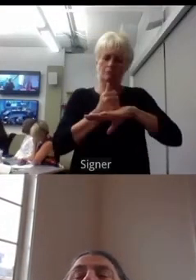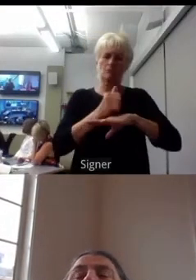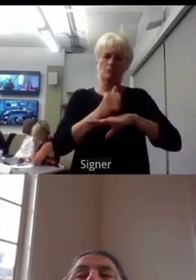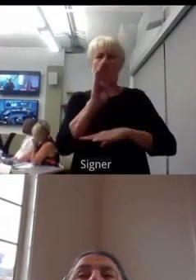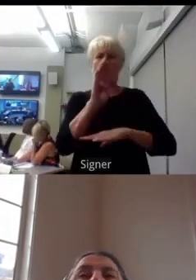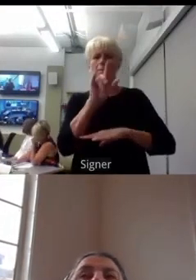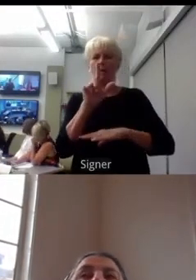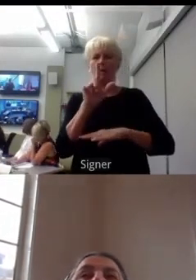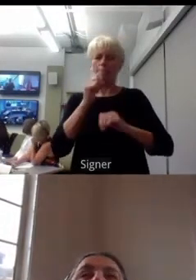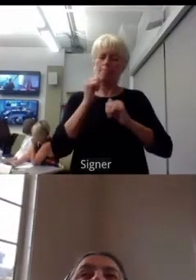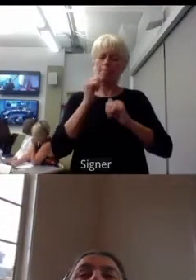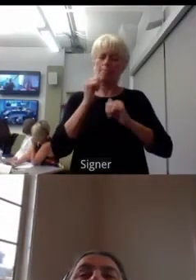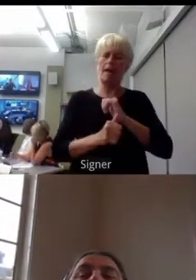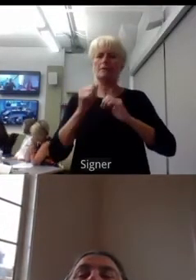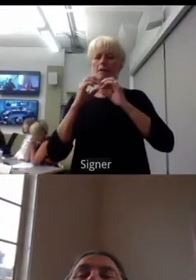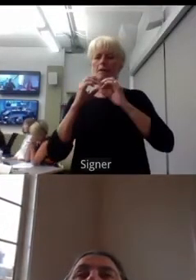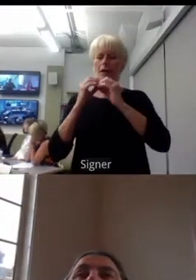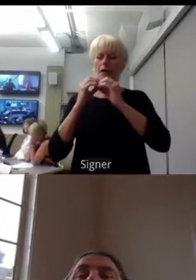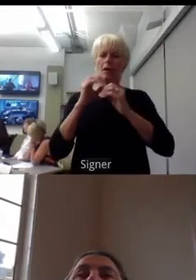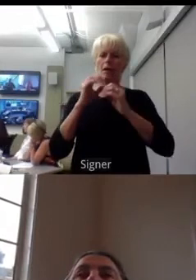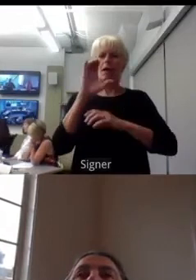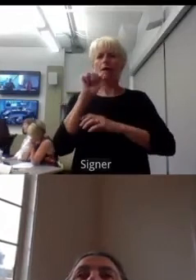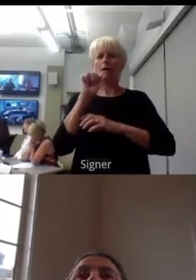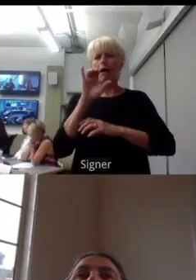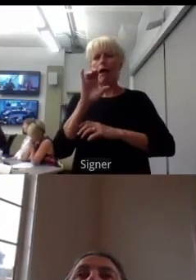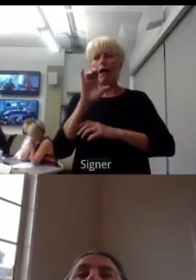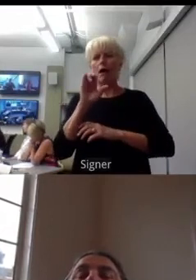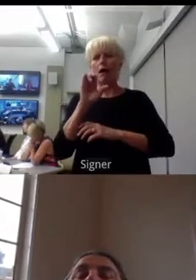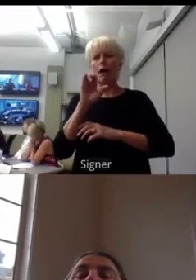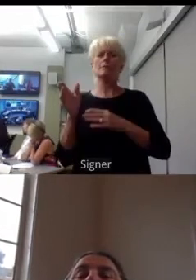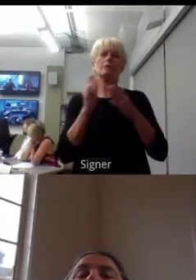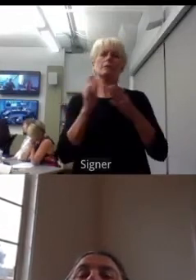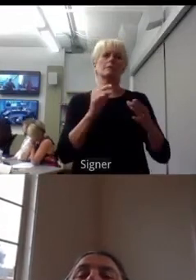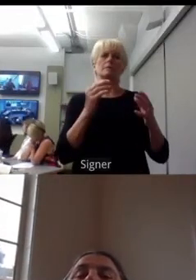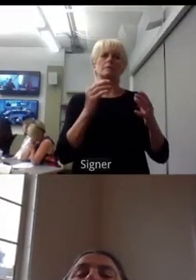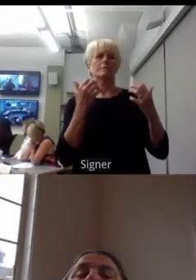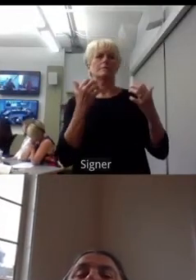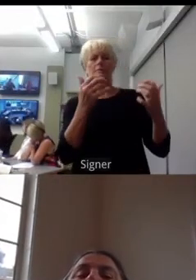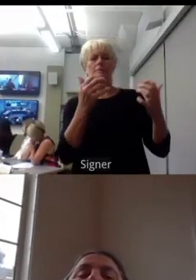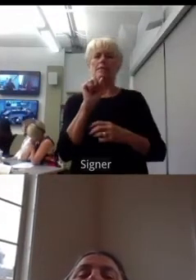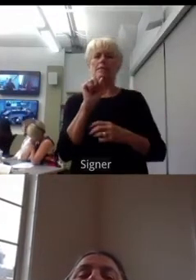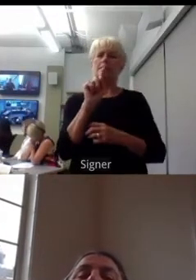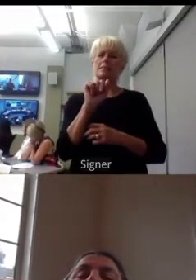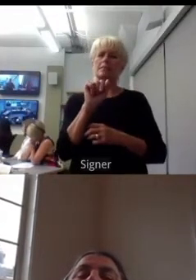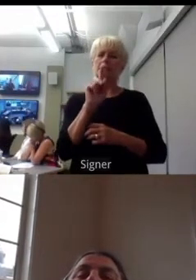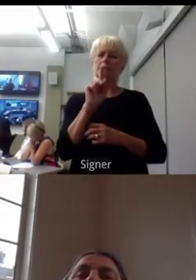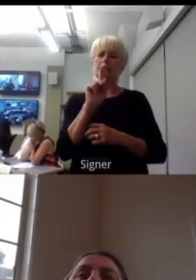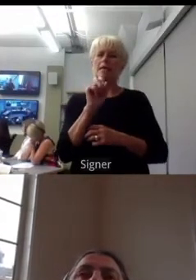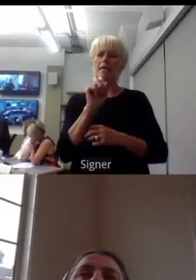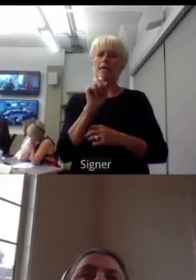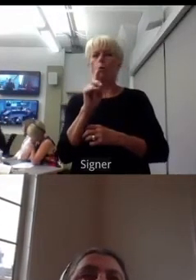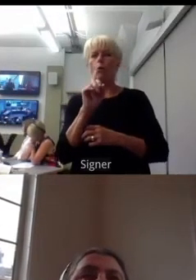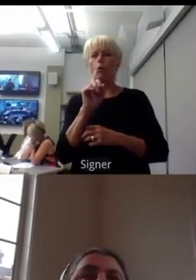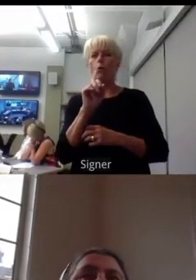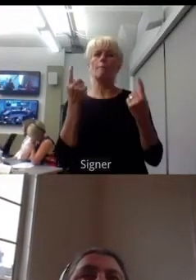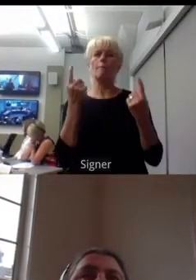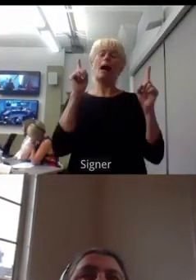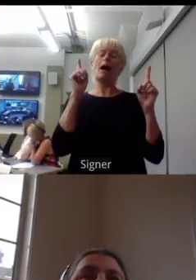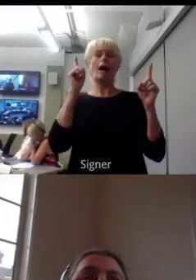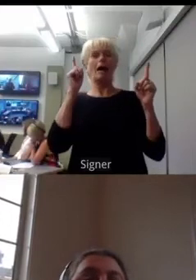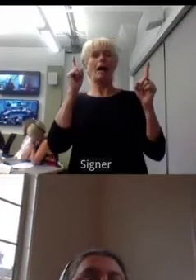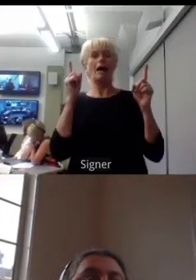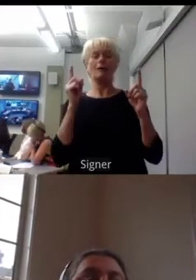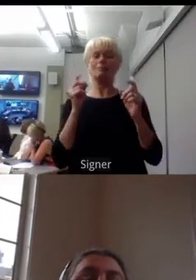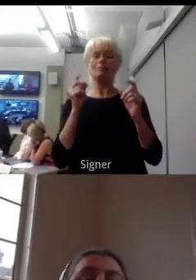stakeholders so that you could achieve the consensus you did. Well, listening to Maria